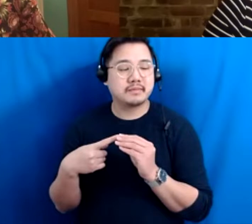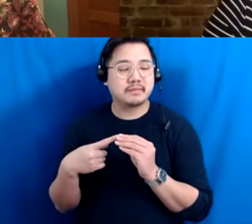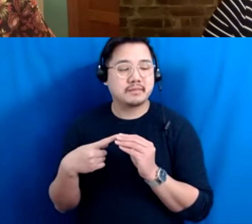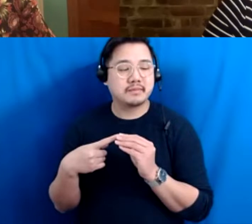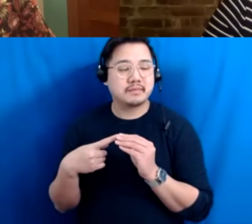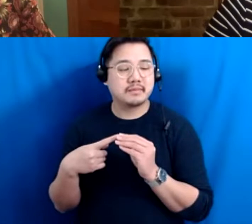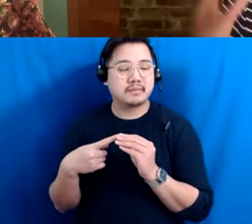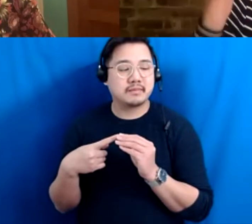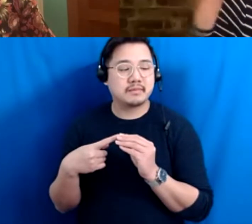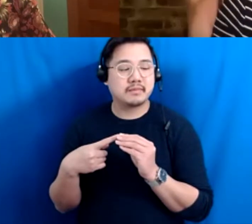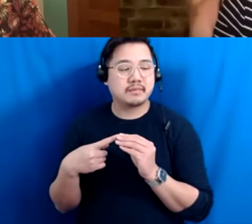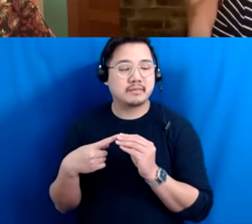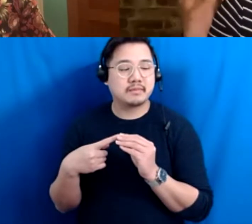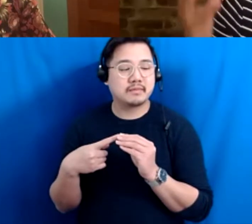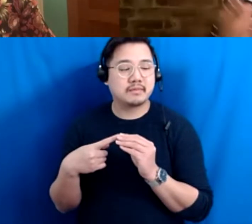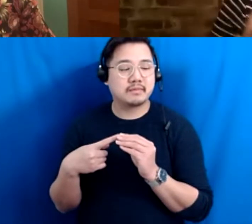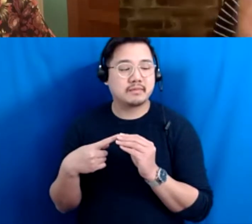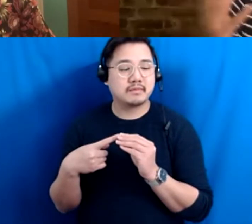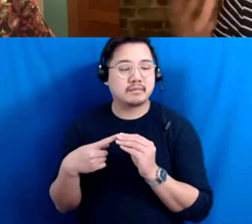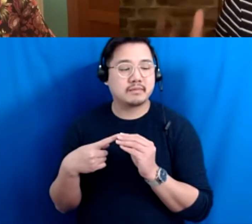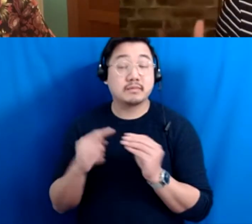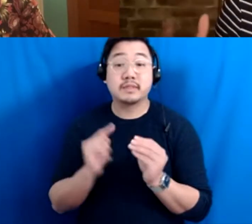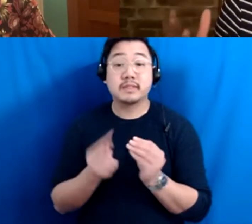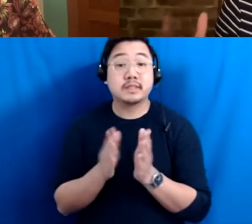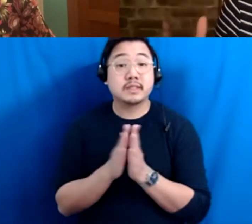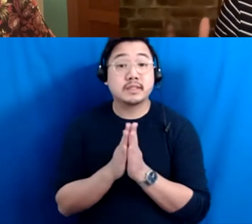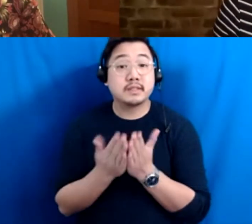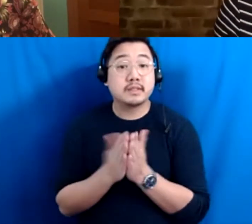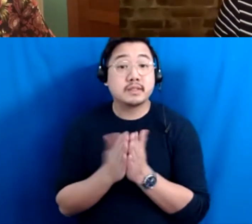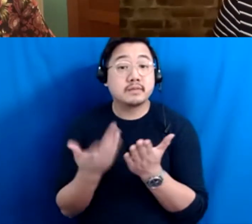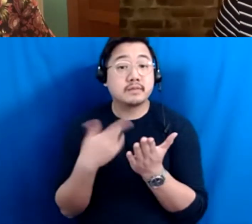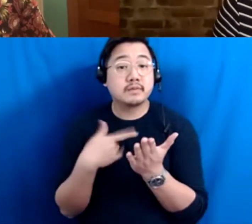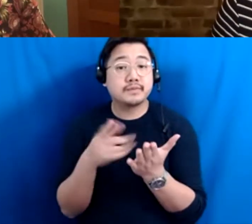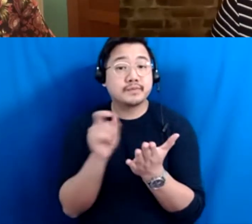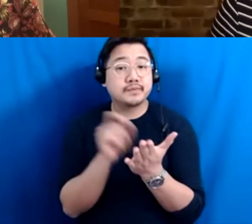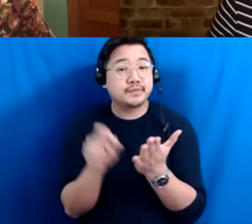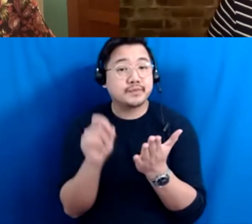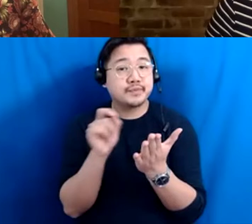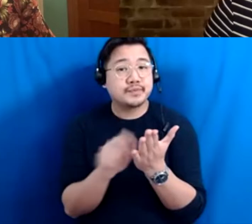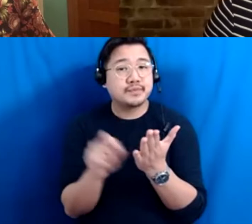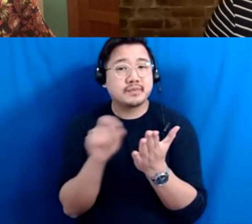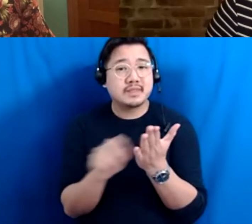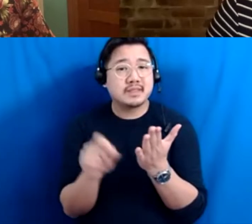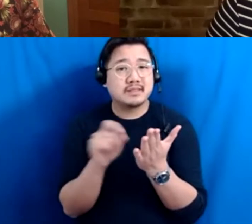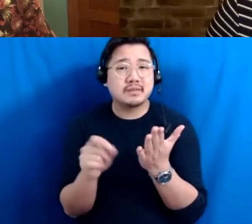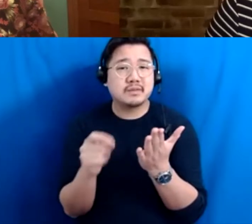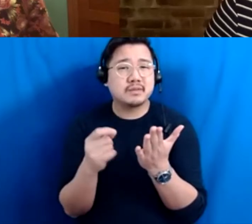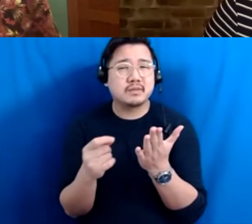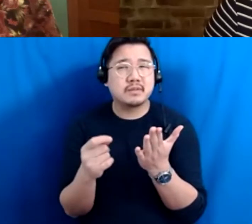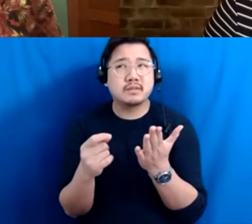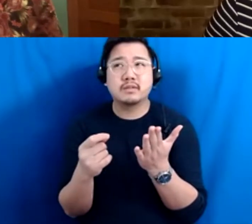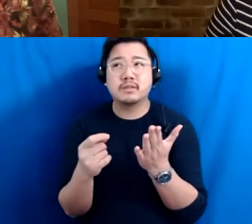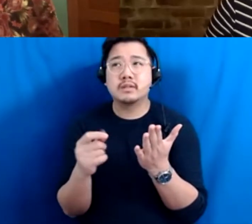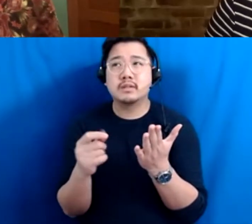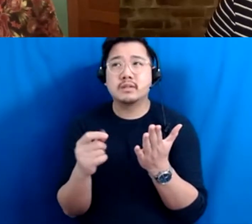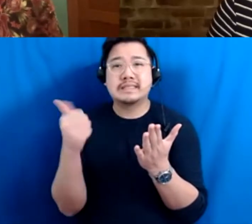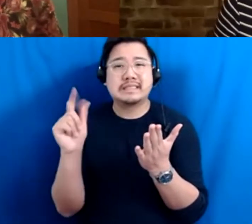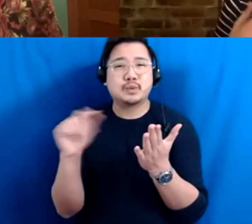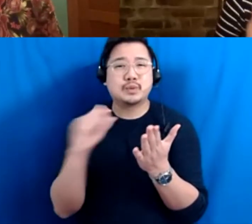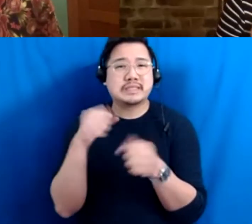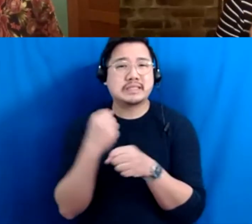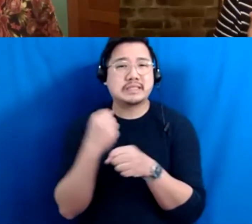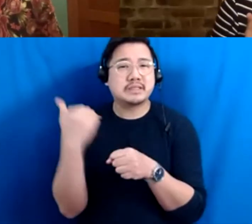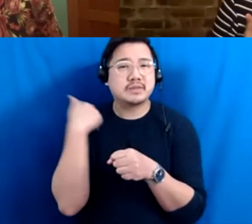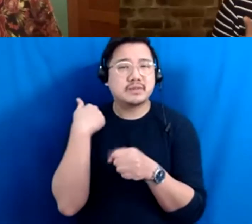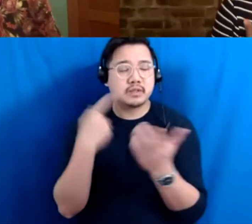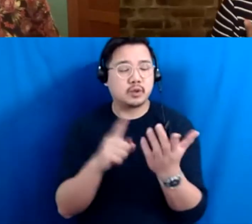there's so many things about this novel that was written over, like a decade and a half that feel intimately, to